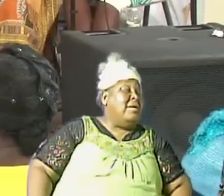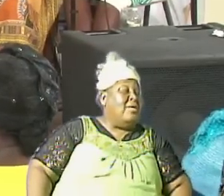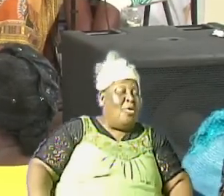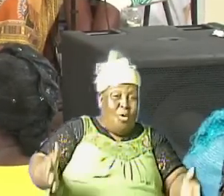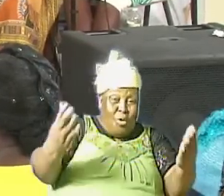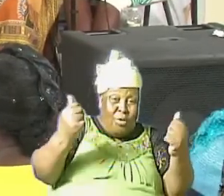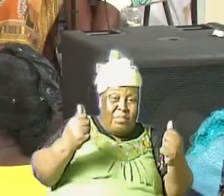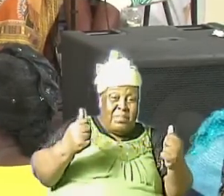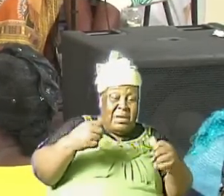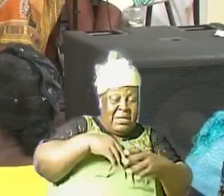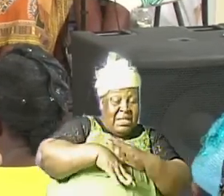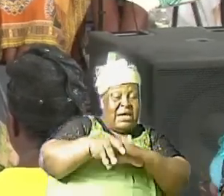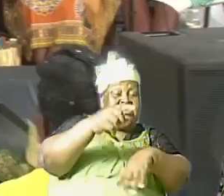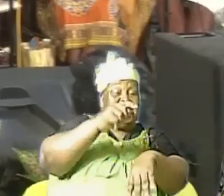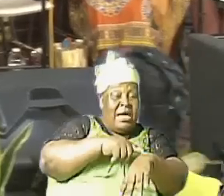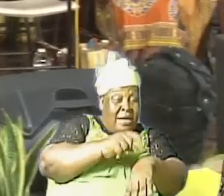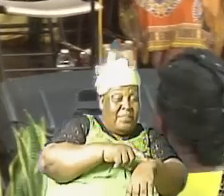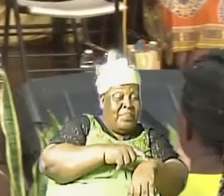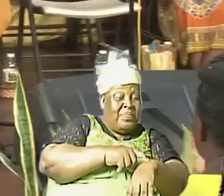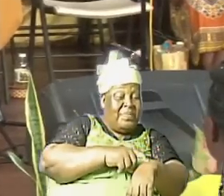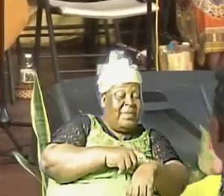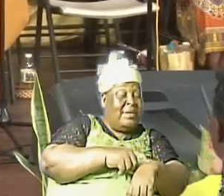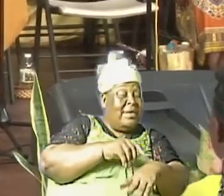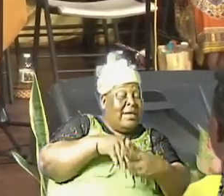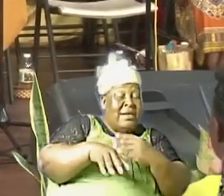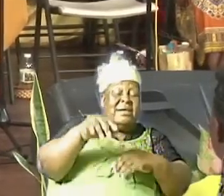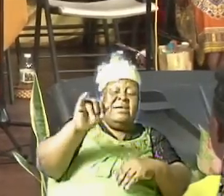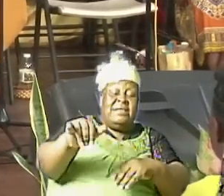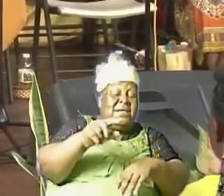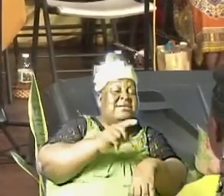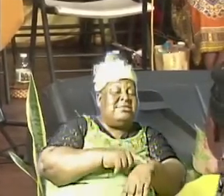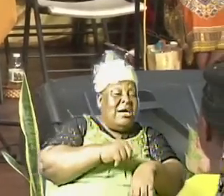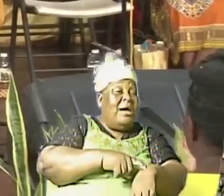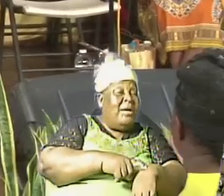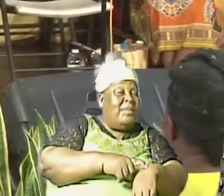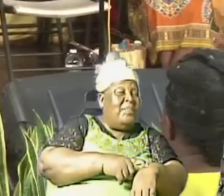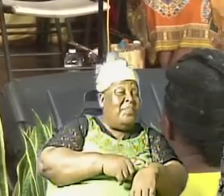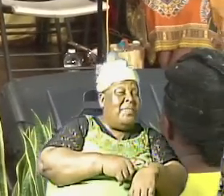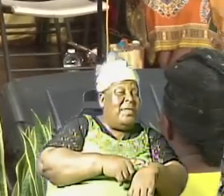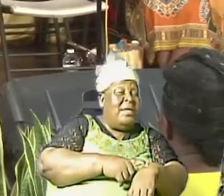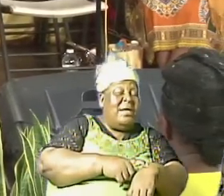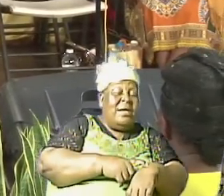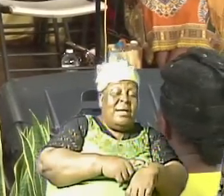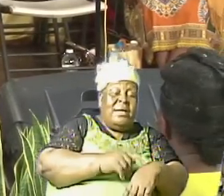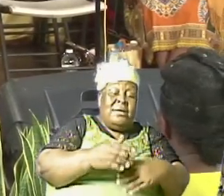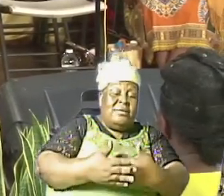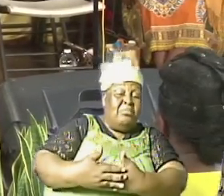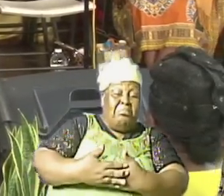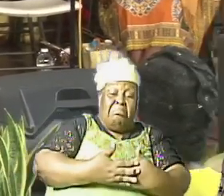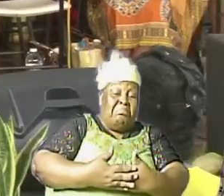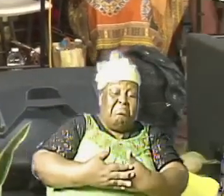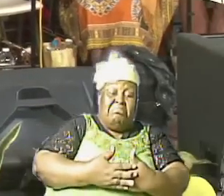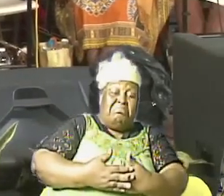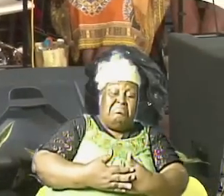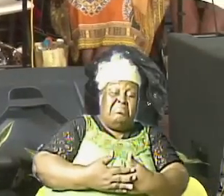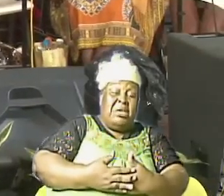came forth in that moment. In that moment, these rolls